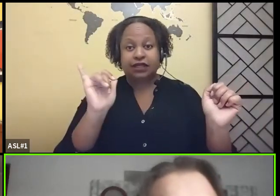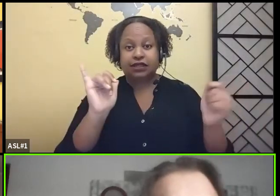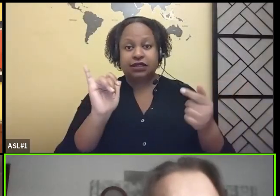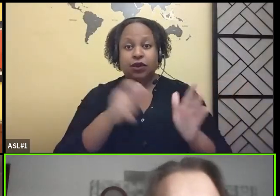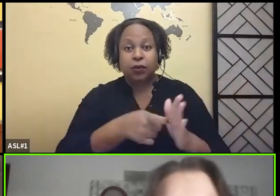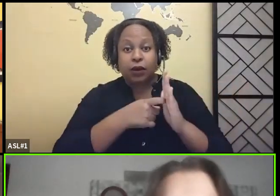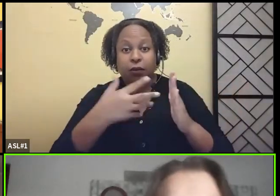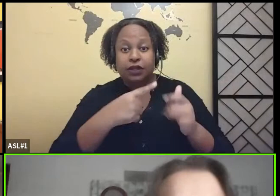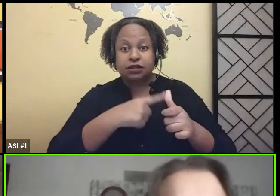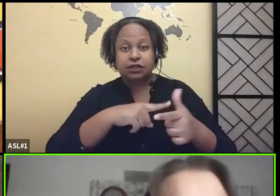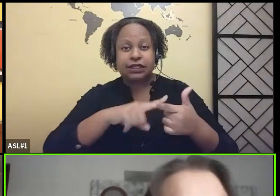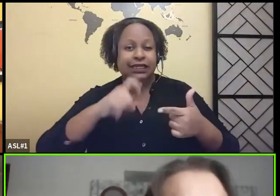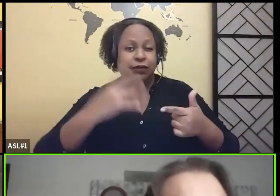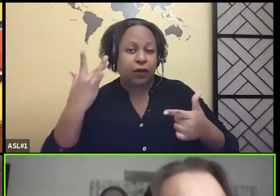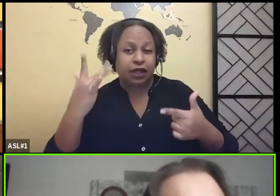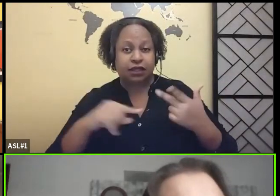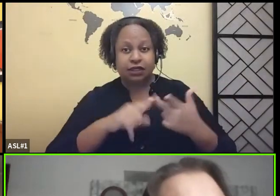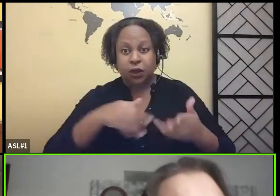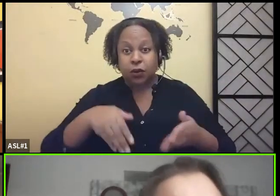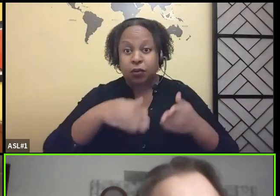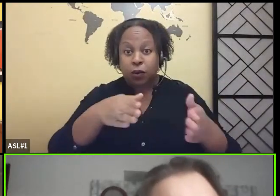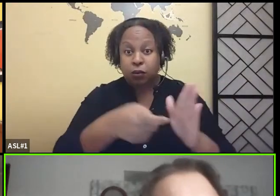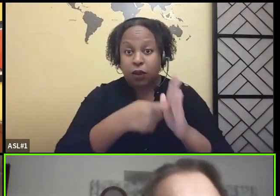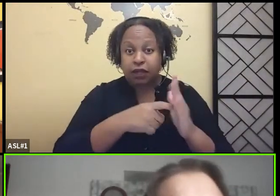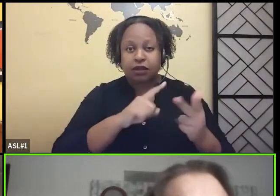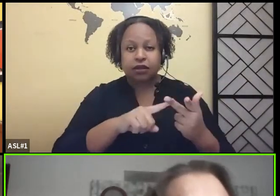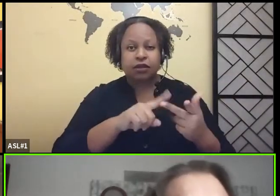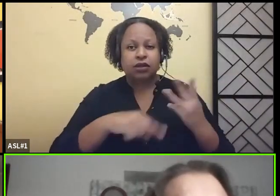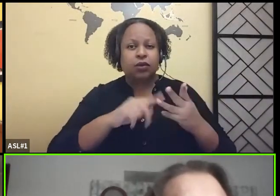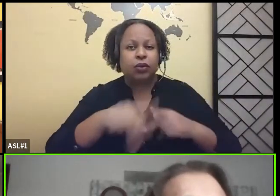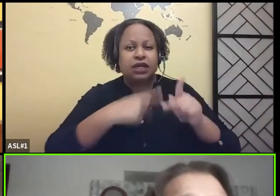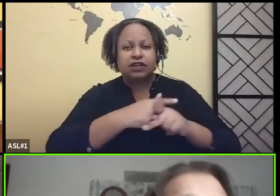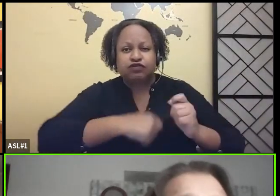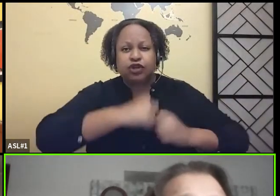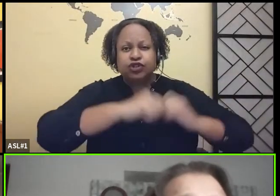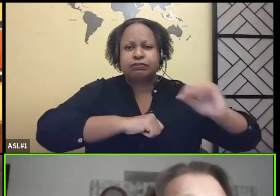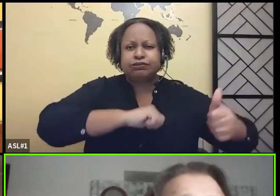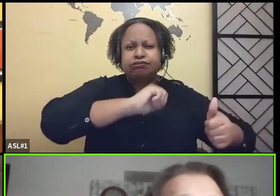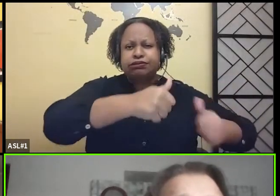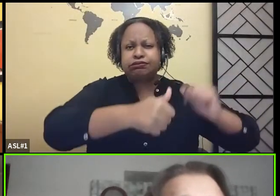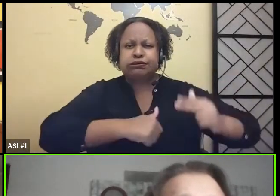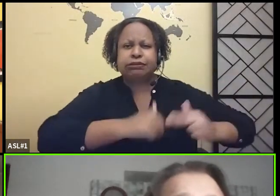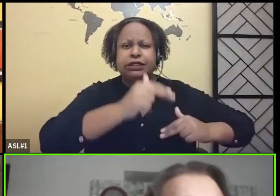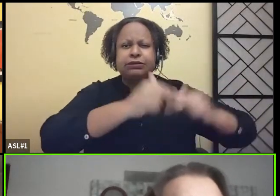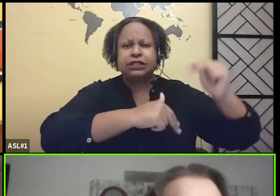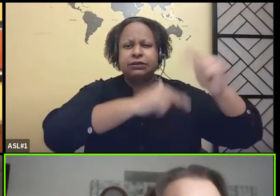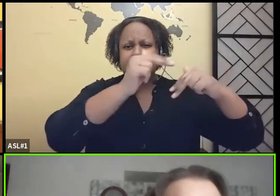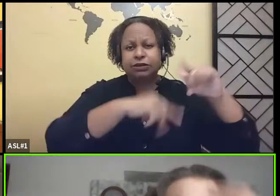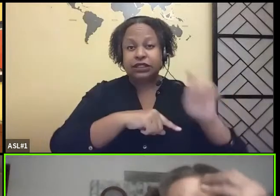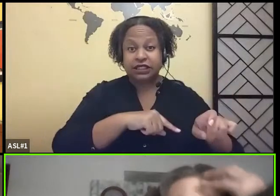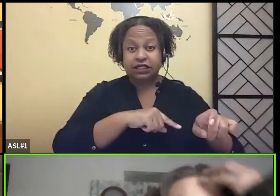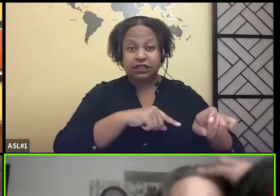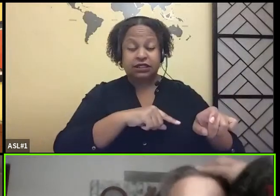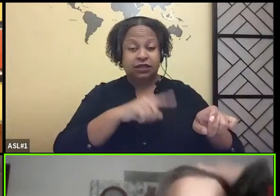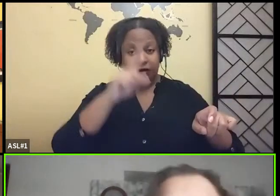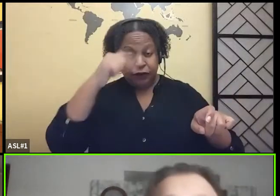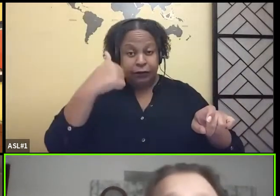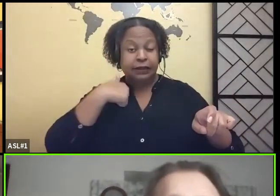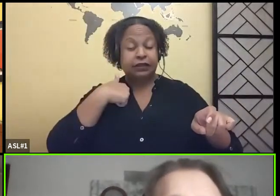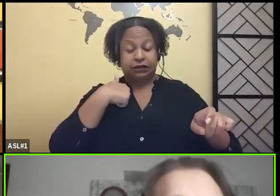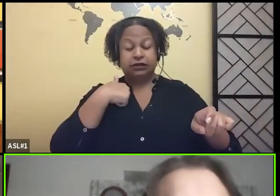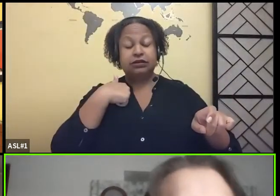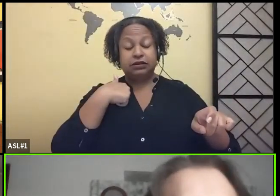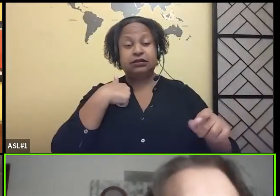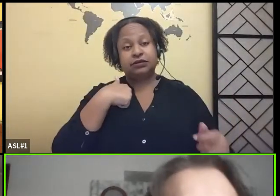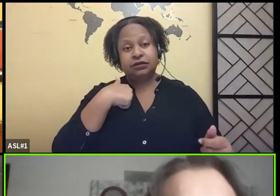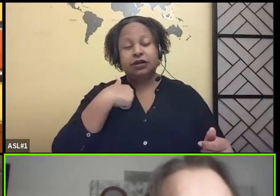it? Do you need those roads? What kind of infrastructure do you need? So to me, it is absolutely, you know, I mean, and